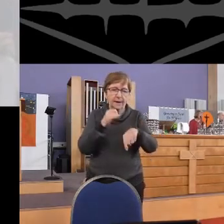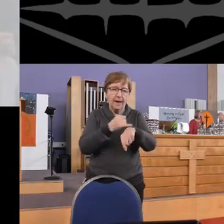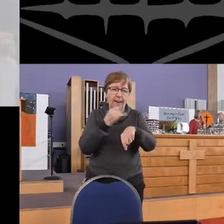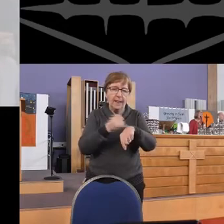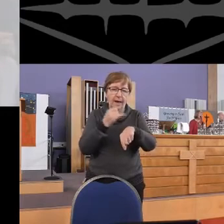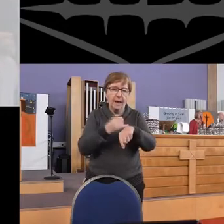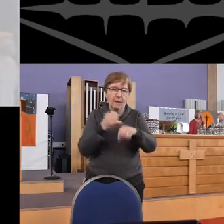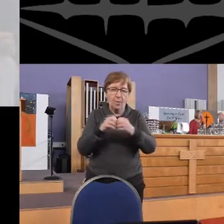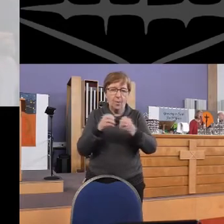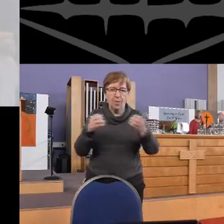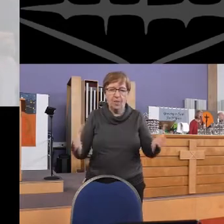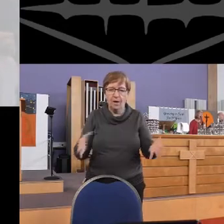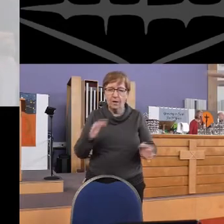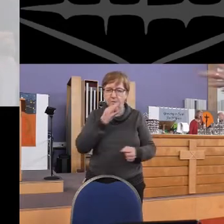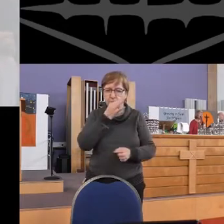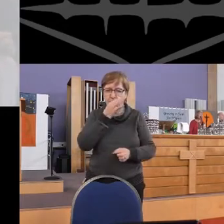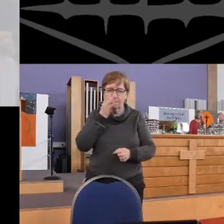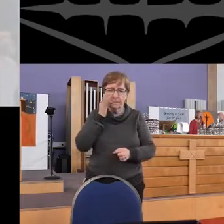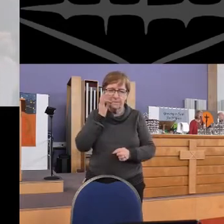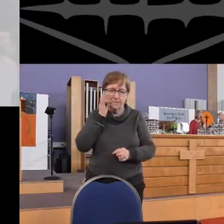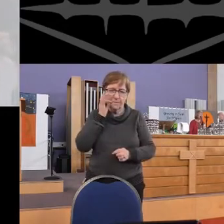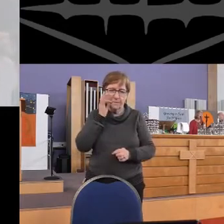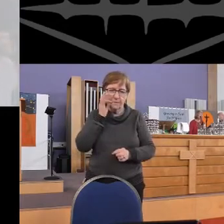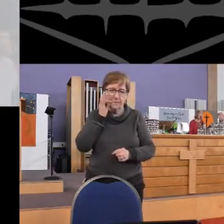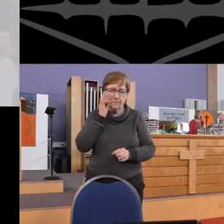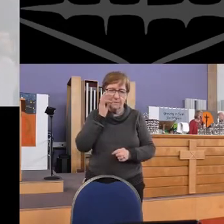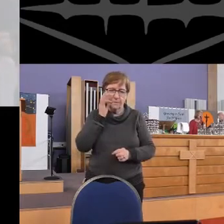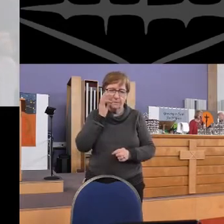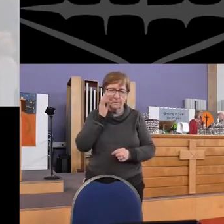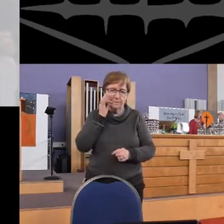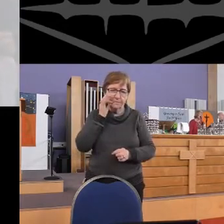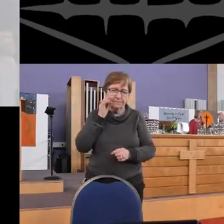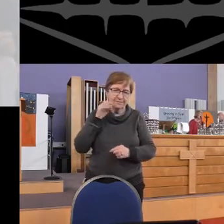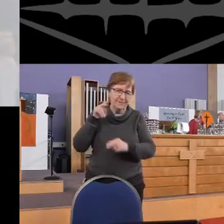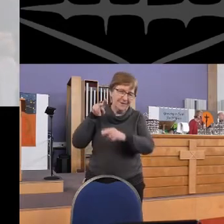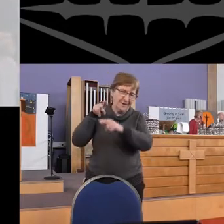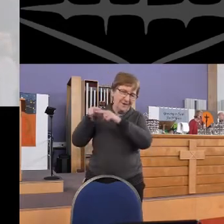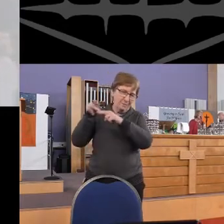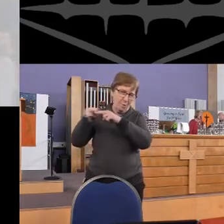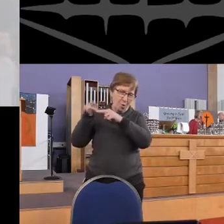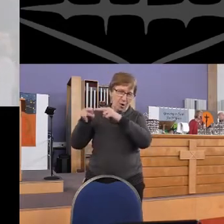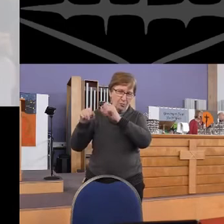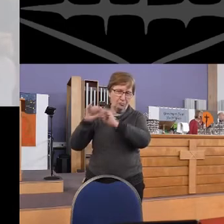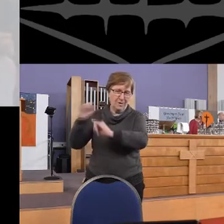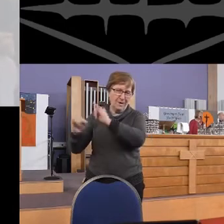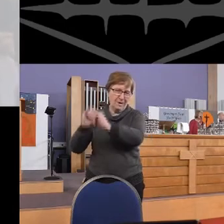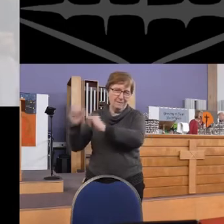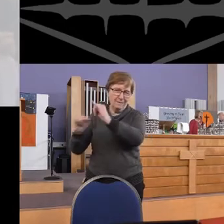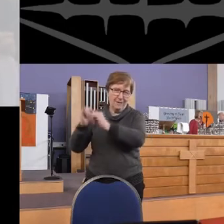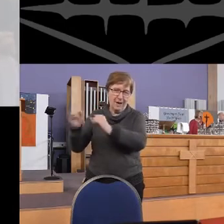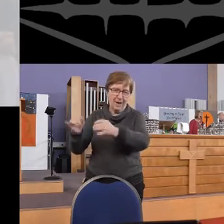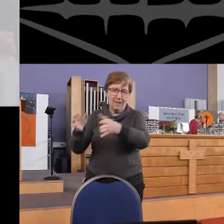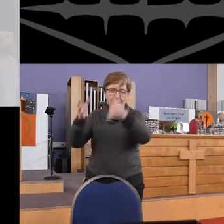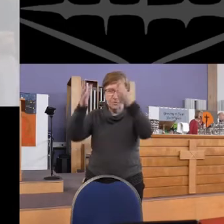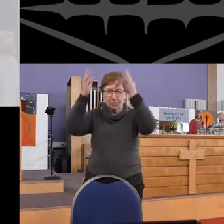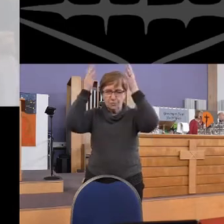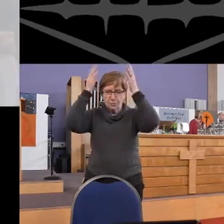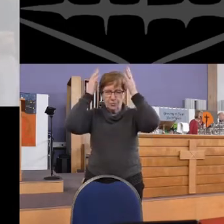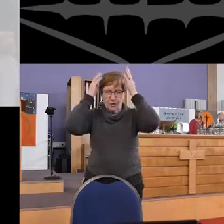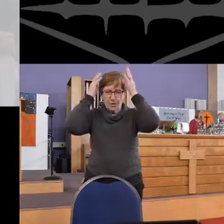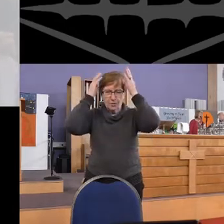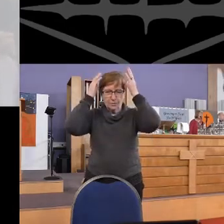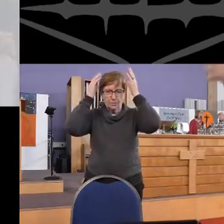Led like a lamb without a sound, in mockery with